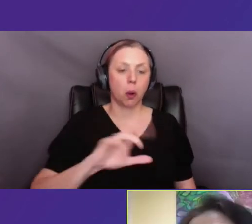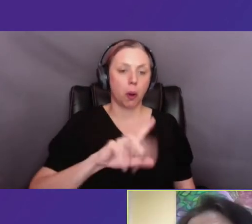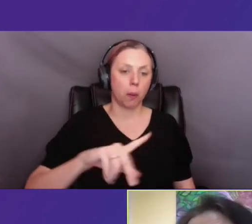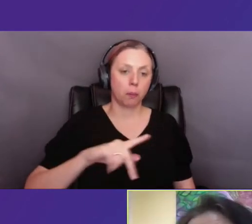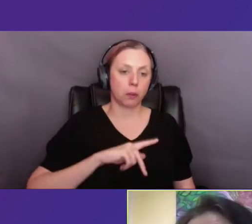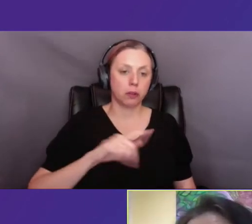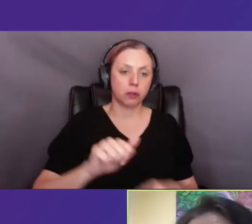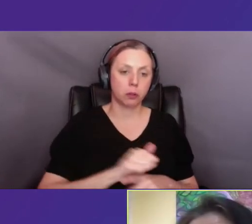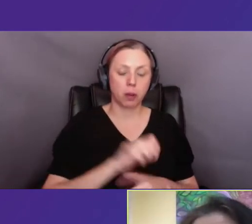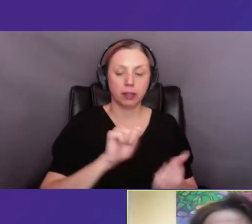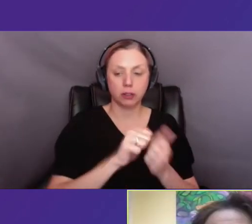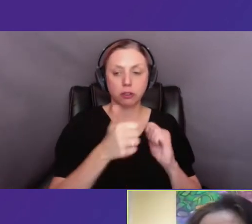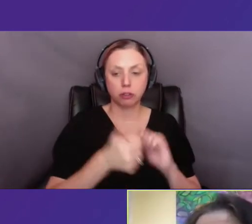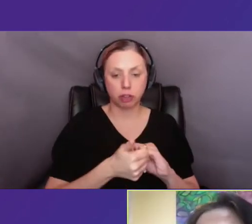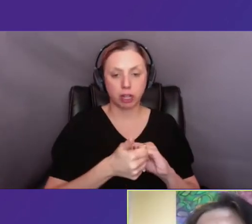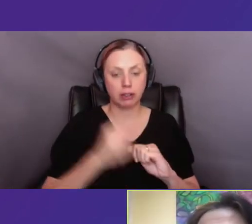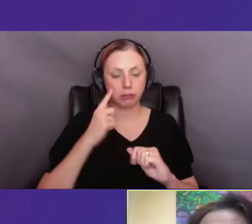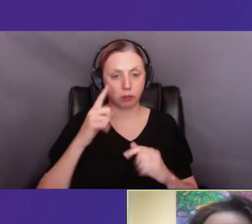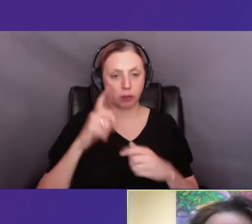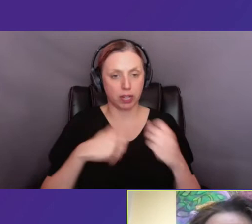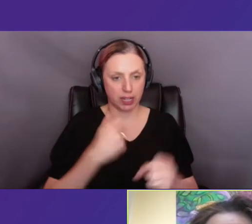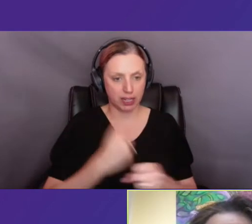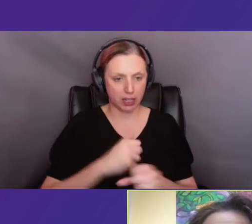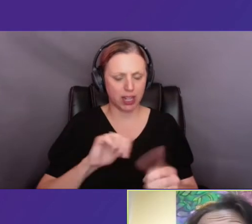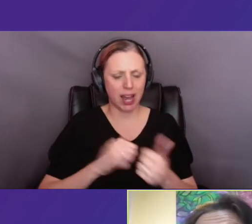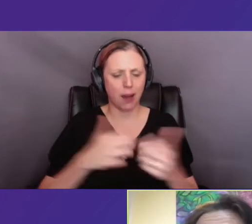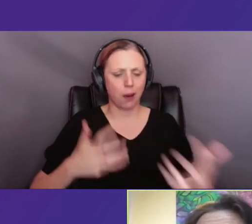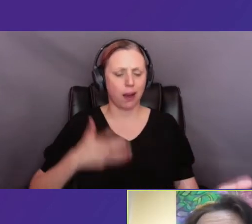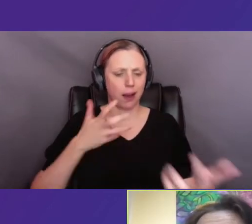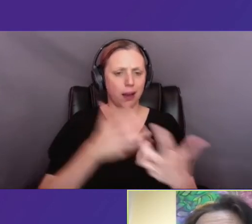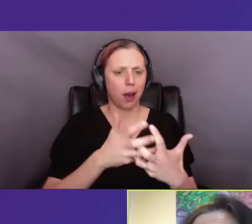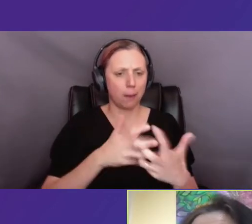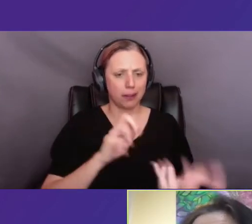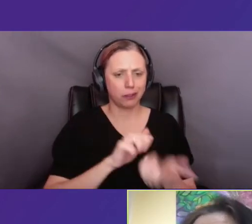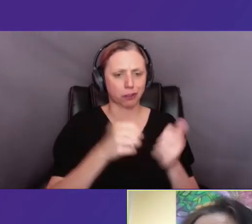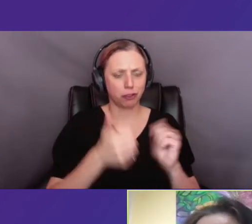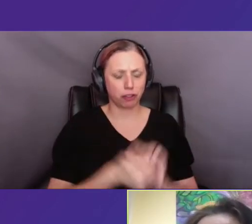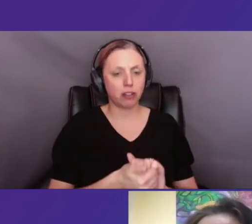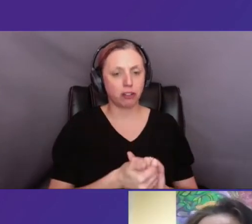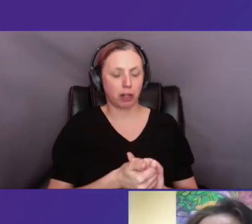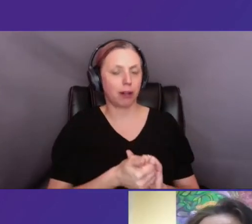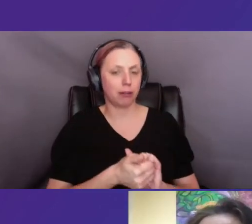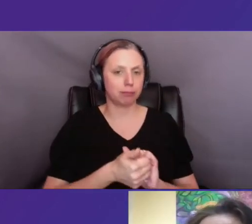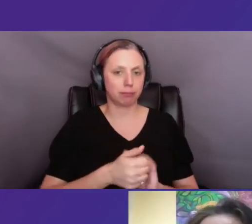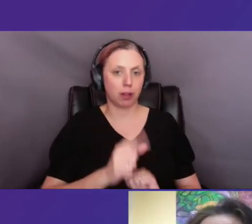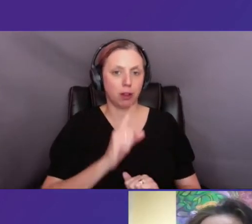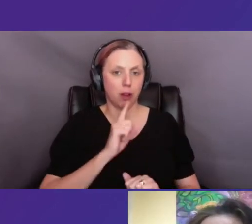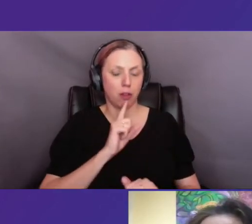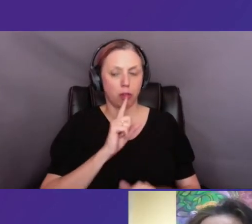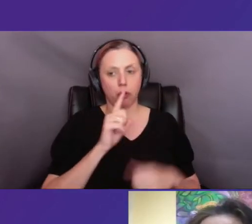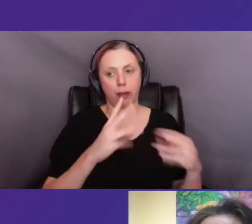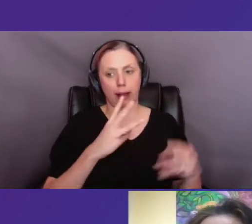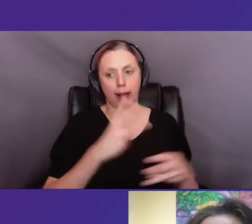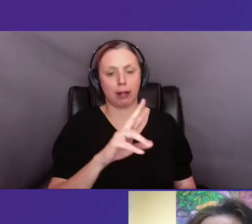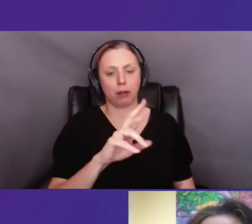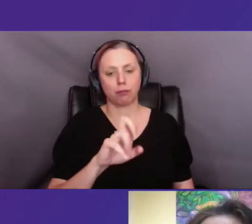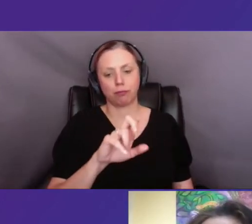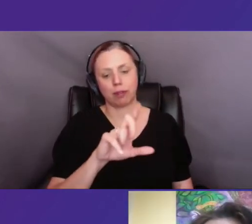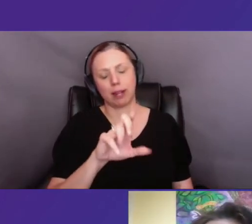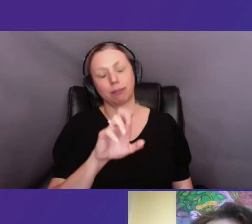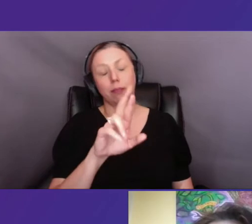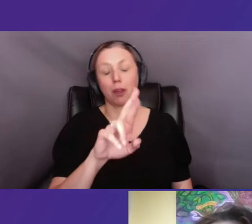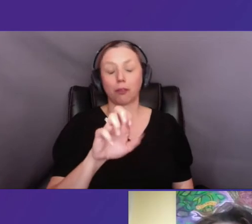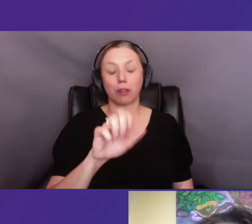years? How have you accommodated changing realities? Okay, that's a very, very good